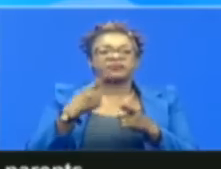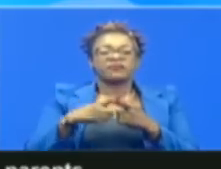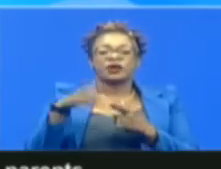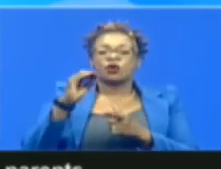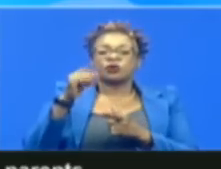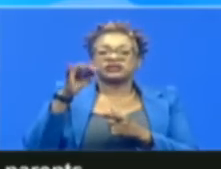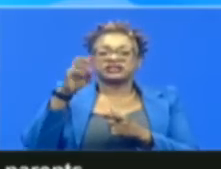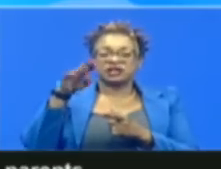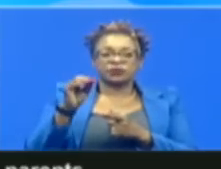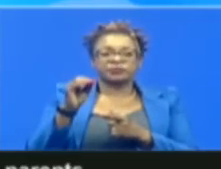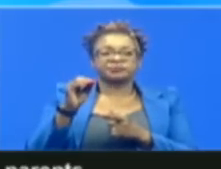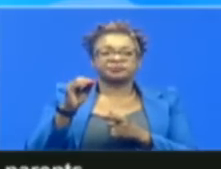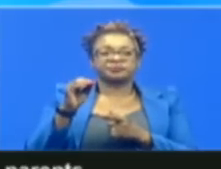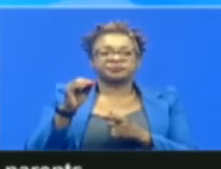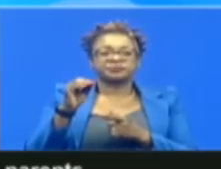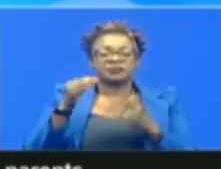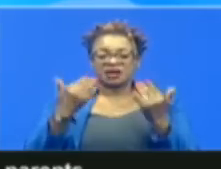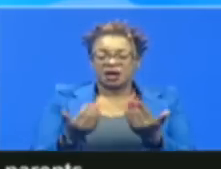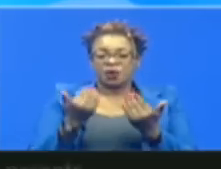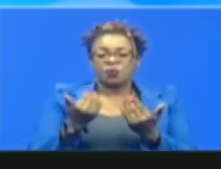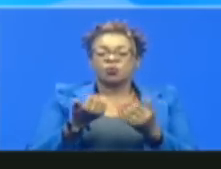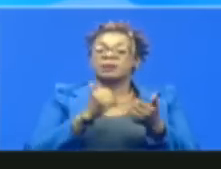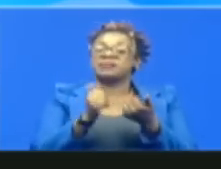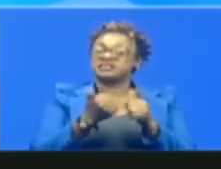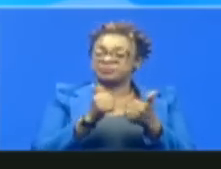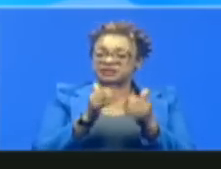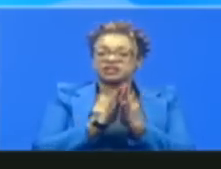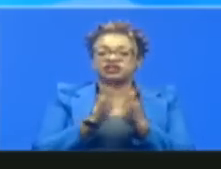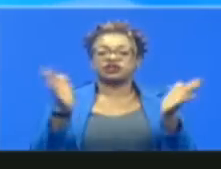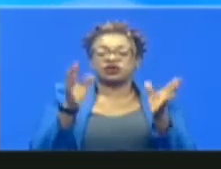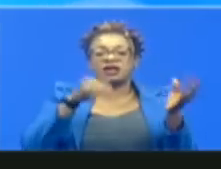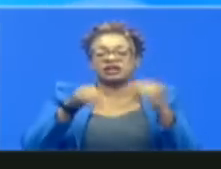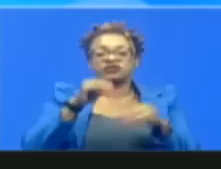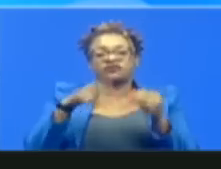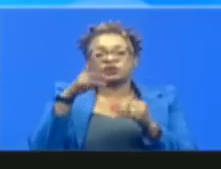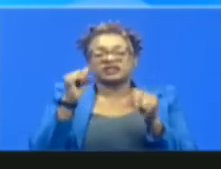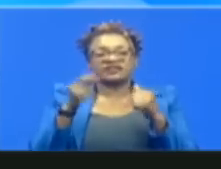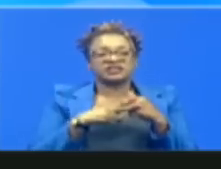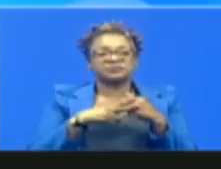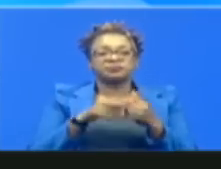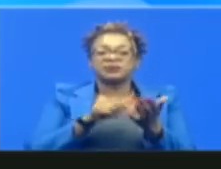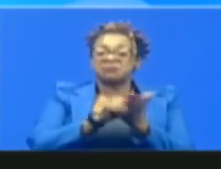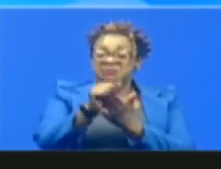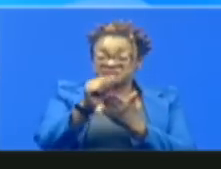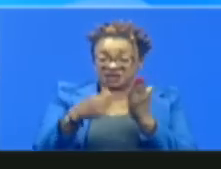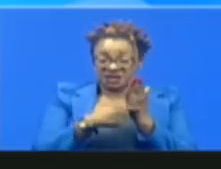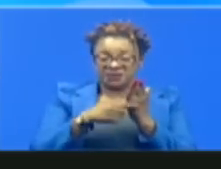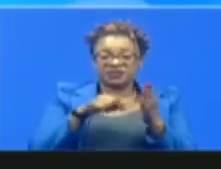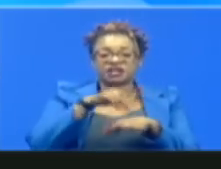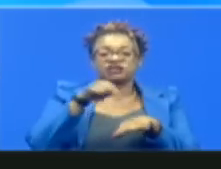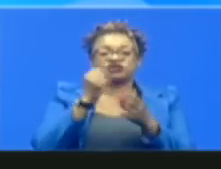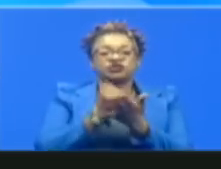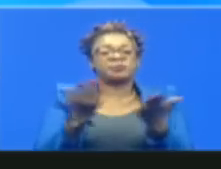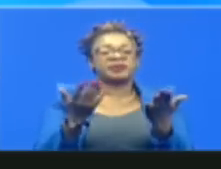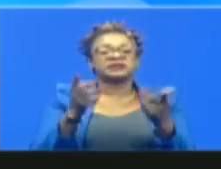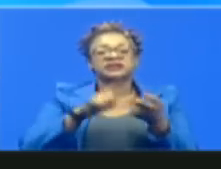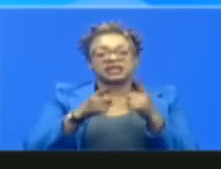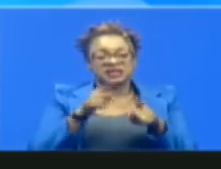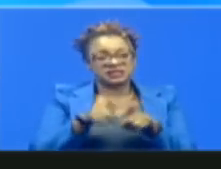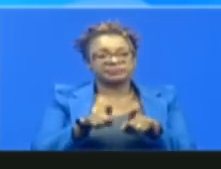Elias would go now to participate in the general election of 2017. They published my name in the Nation newspaper and the Standard